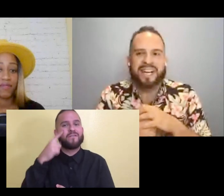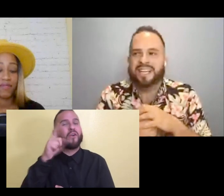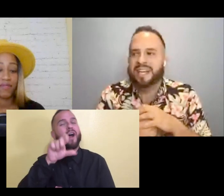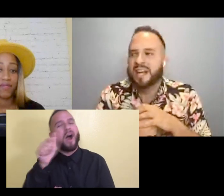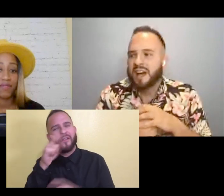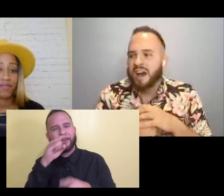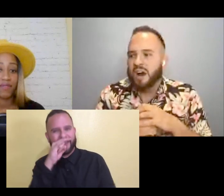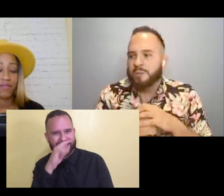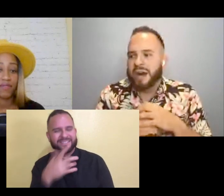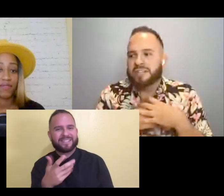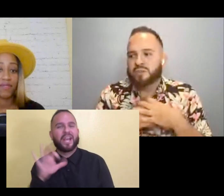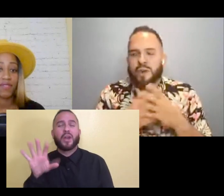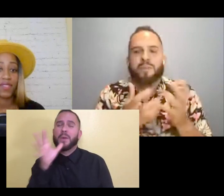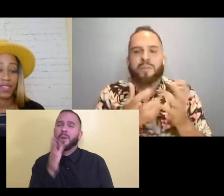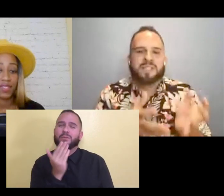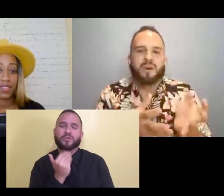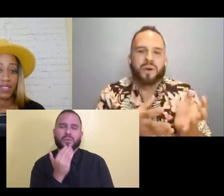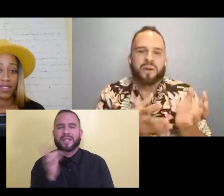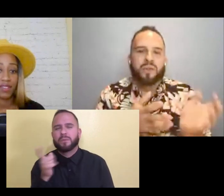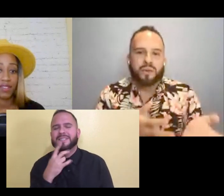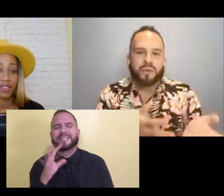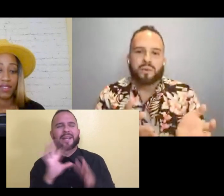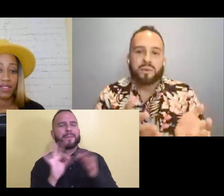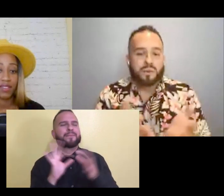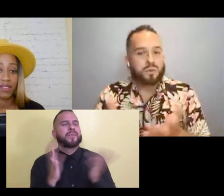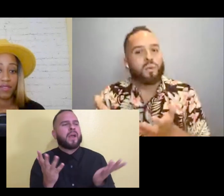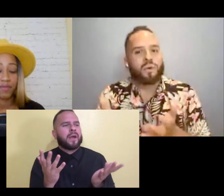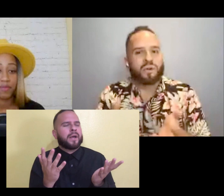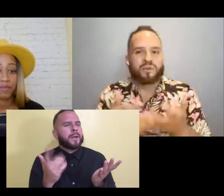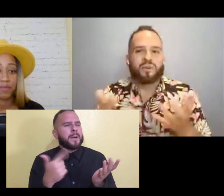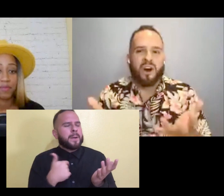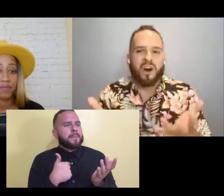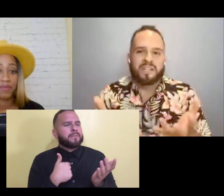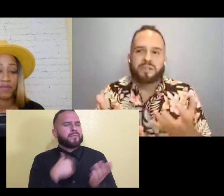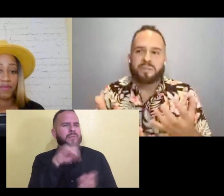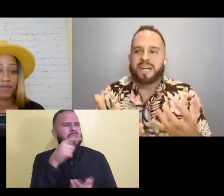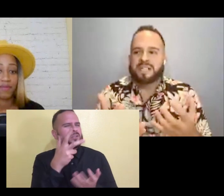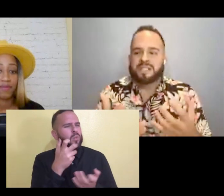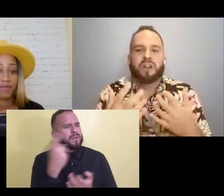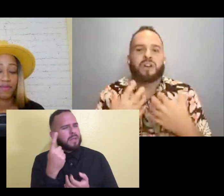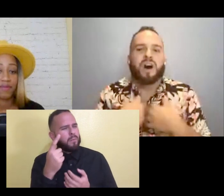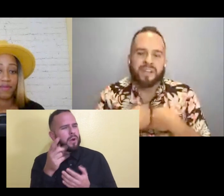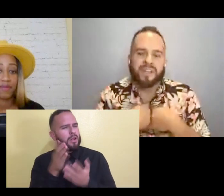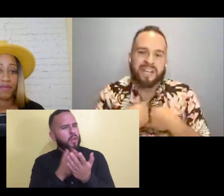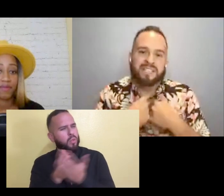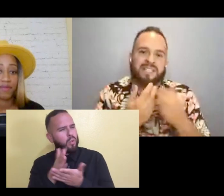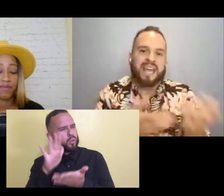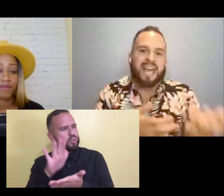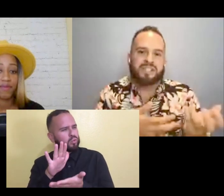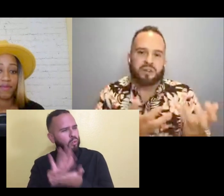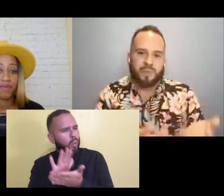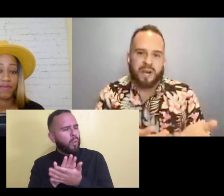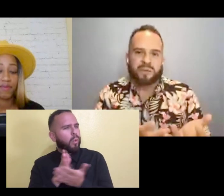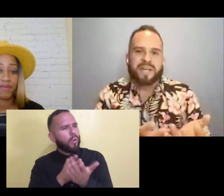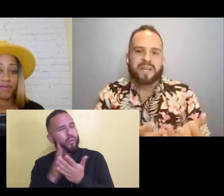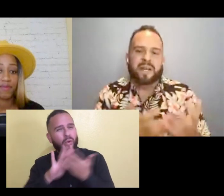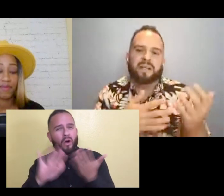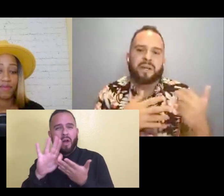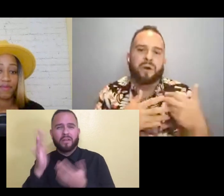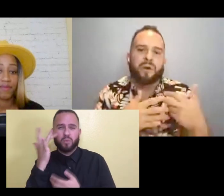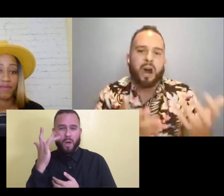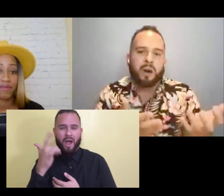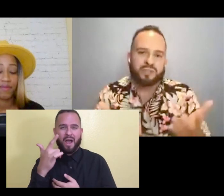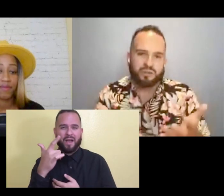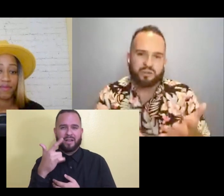She said, I just want to put someone through school or through college because although I'll never get to see Asia graduate